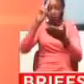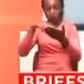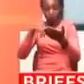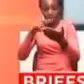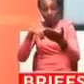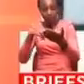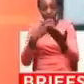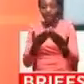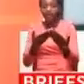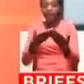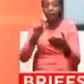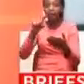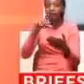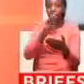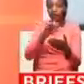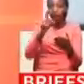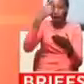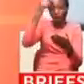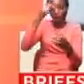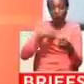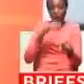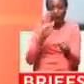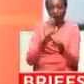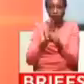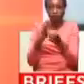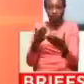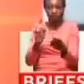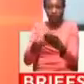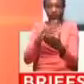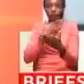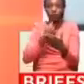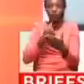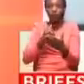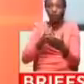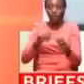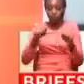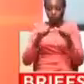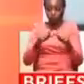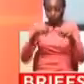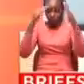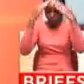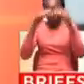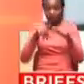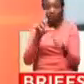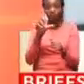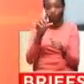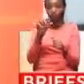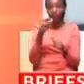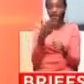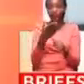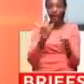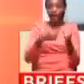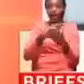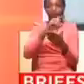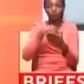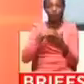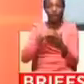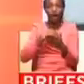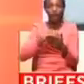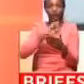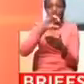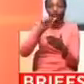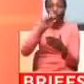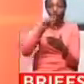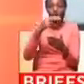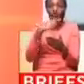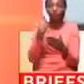as they come in. Of course, we have quite a number of them. We're trying to fix something small here and there, but let's just look at Twitter. And we have here Josh who says, Jesus